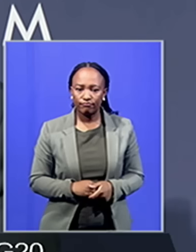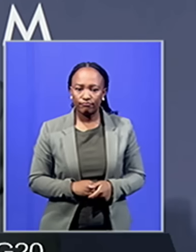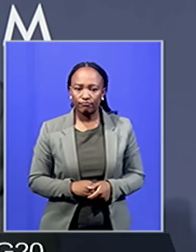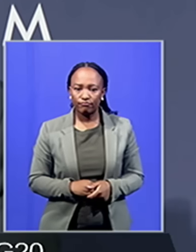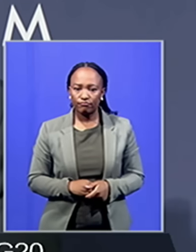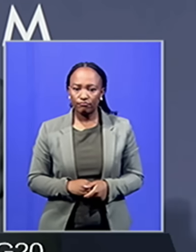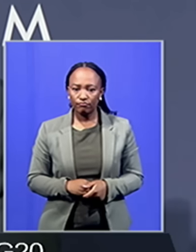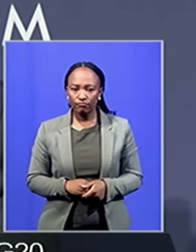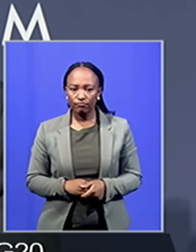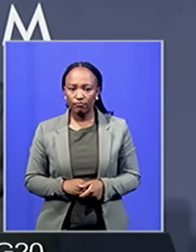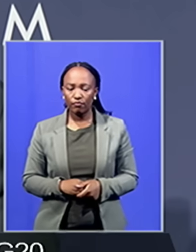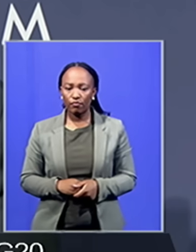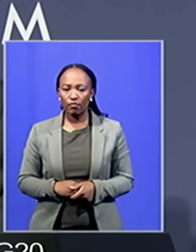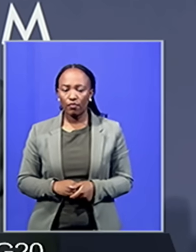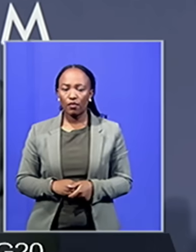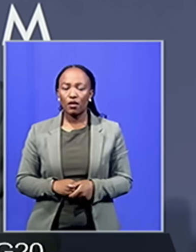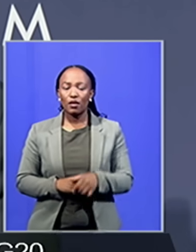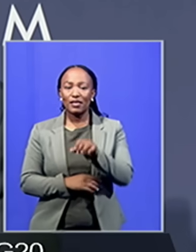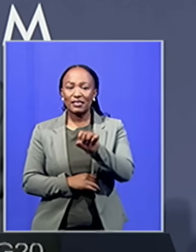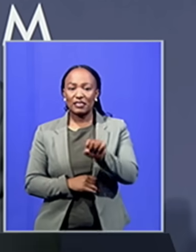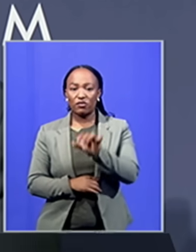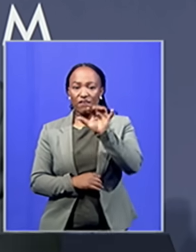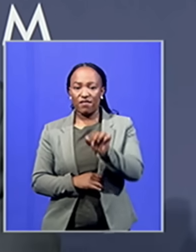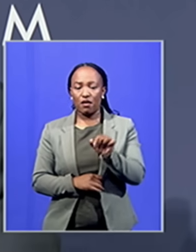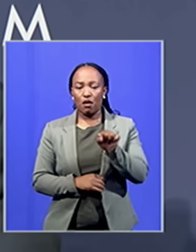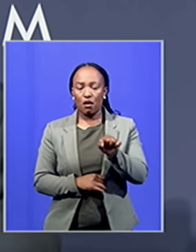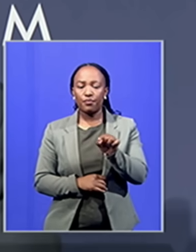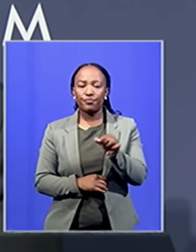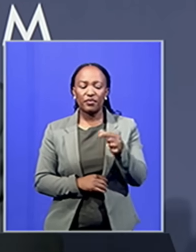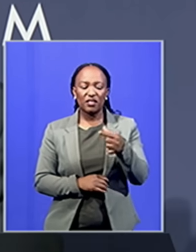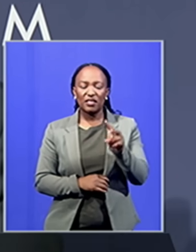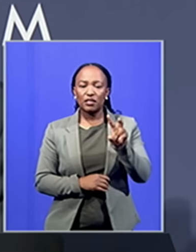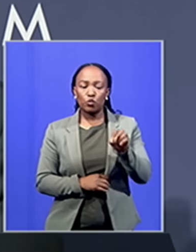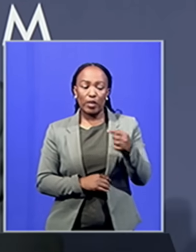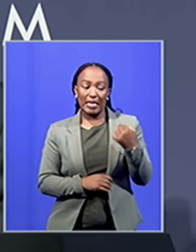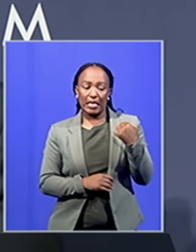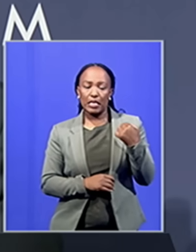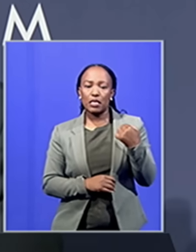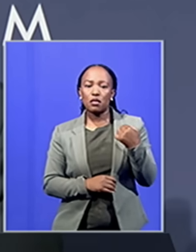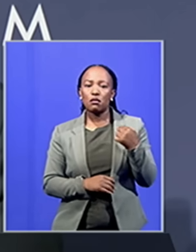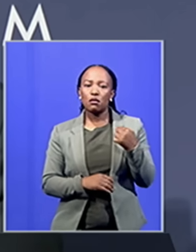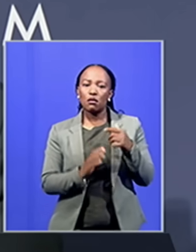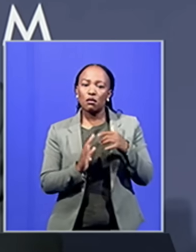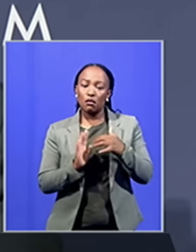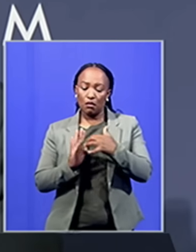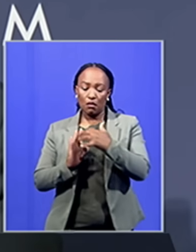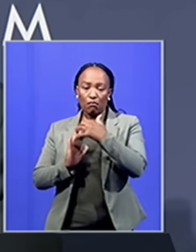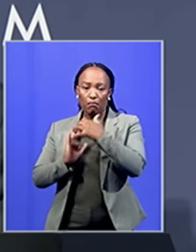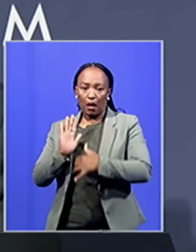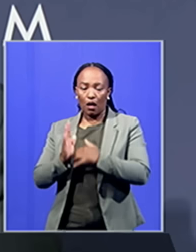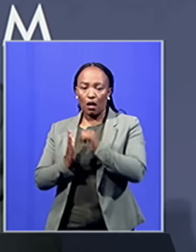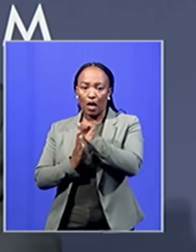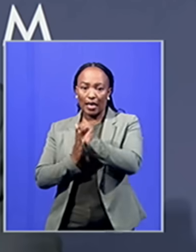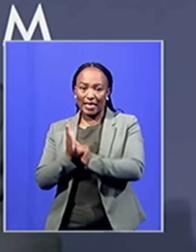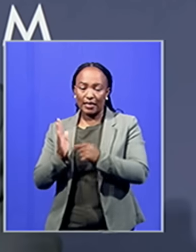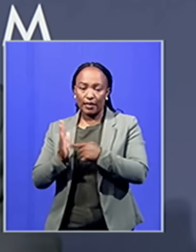South Africa's presidents continued the G20's original mandate to promote strong, sustainable,